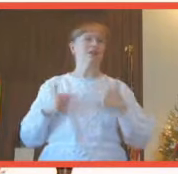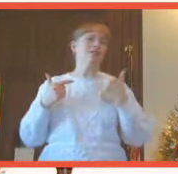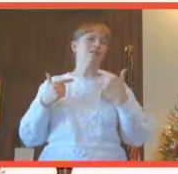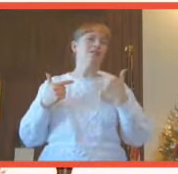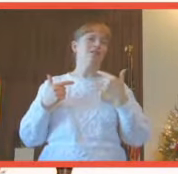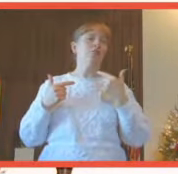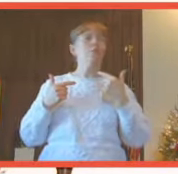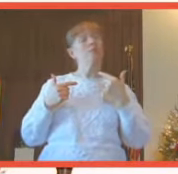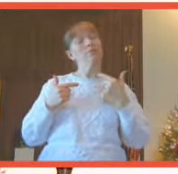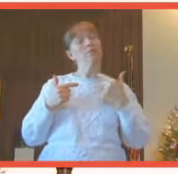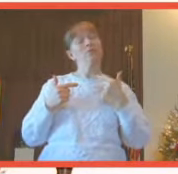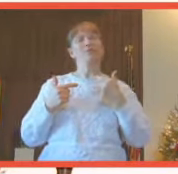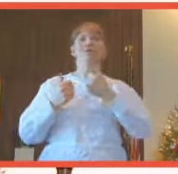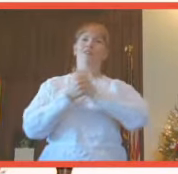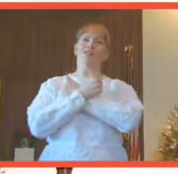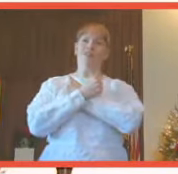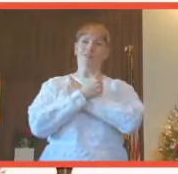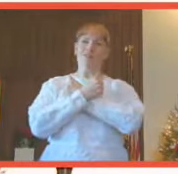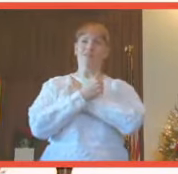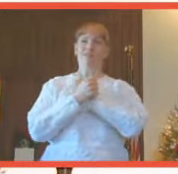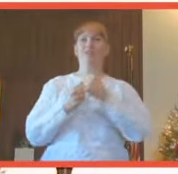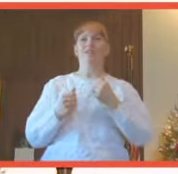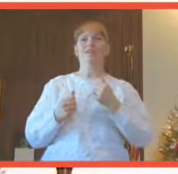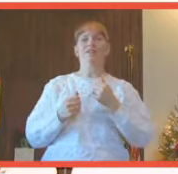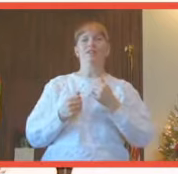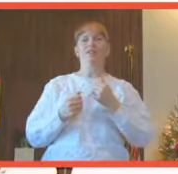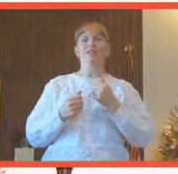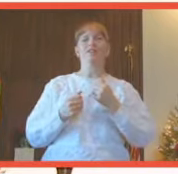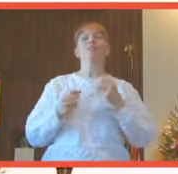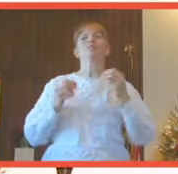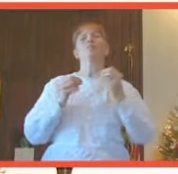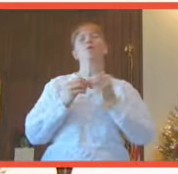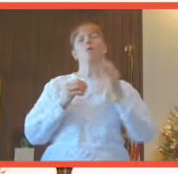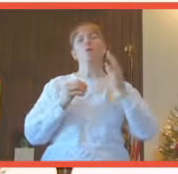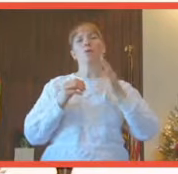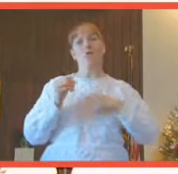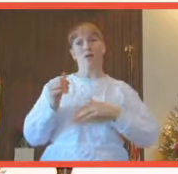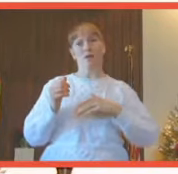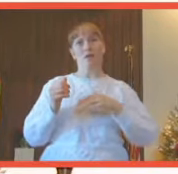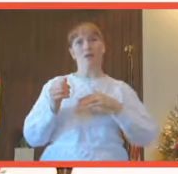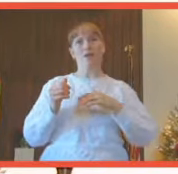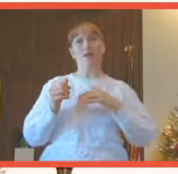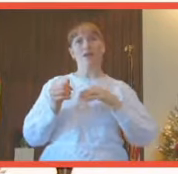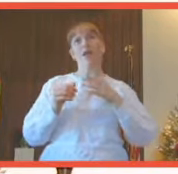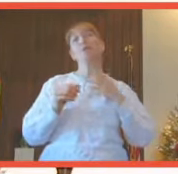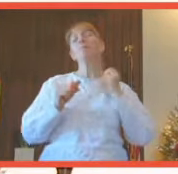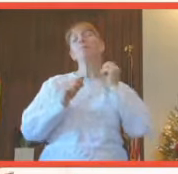one of love, that goes beyond even death.